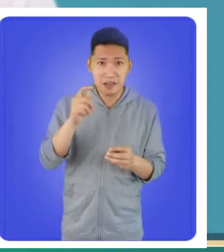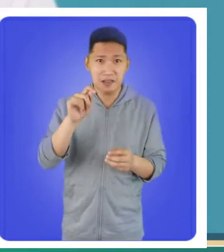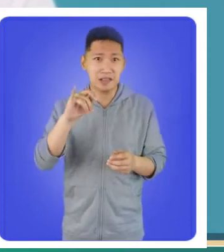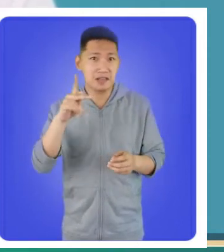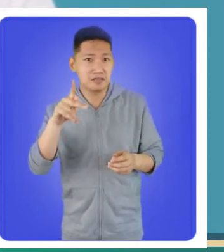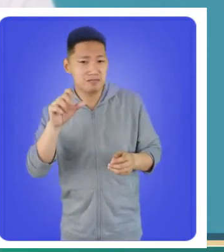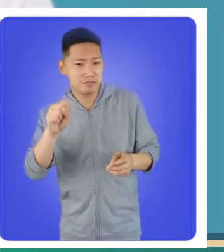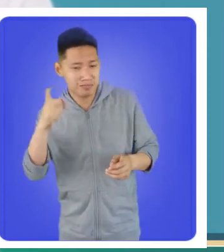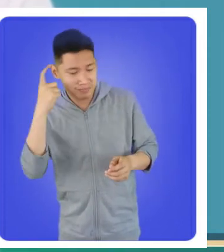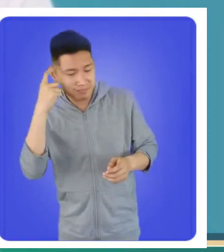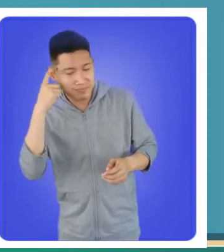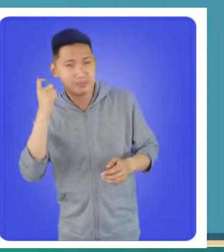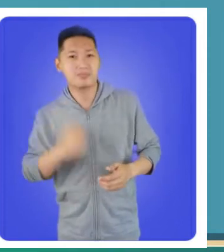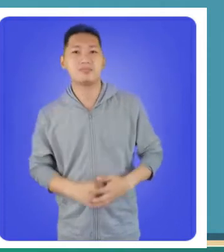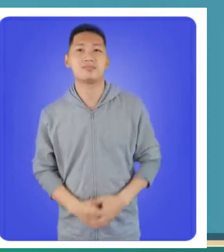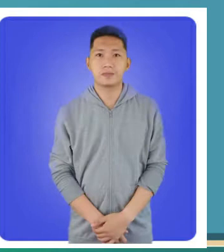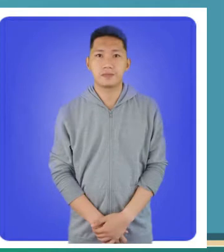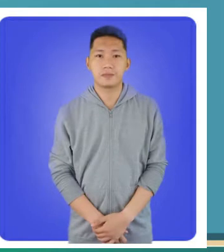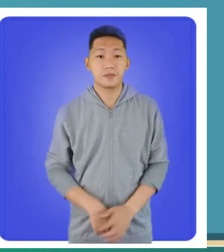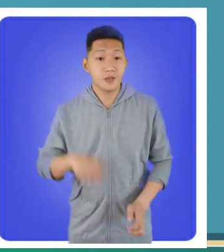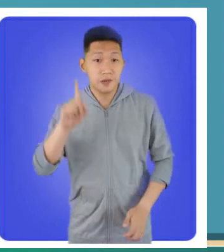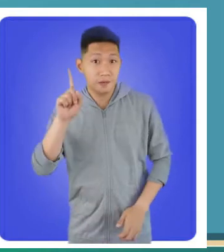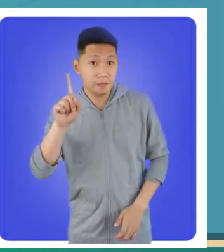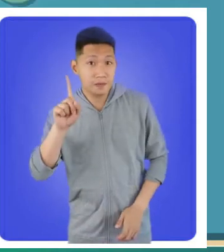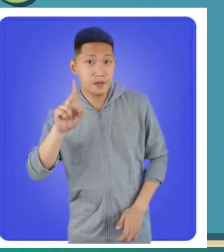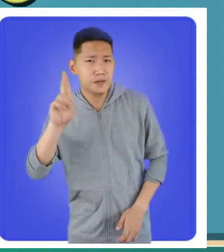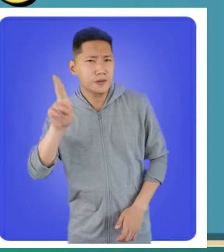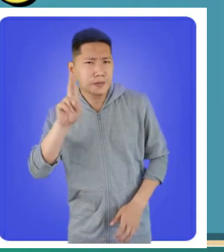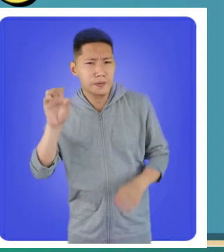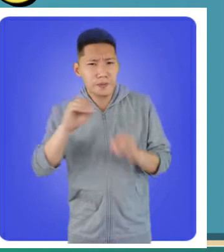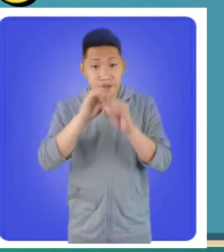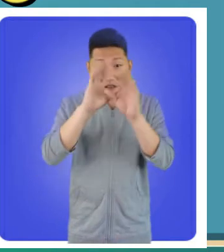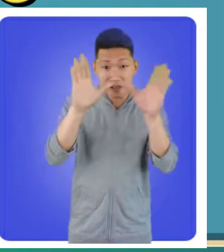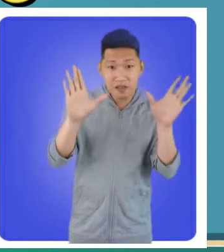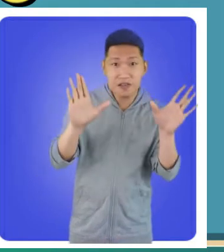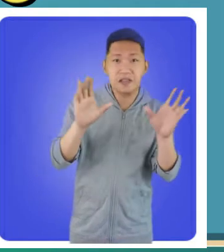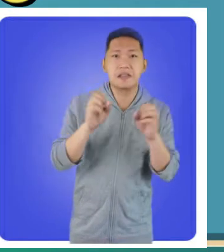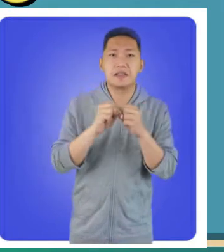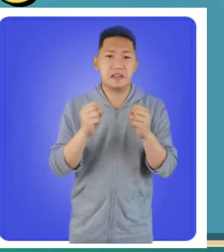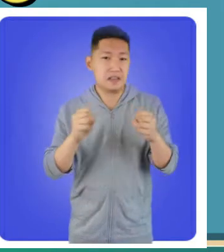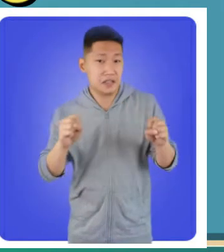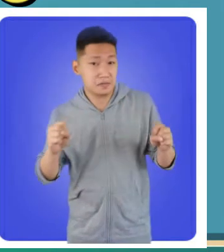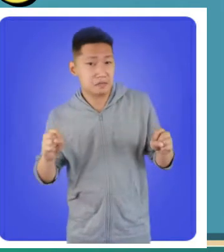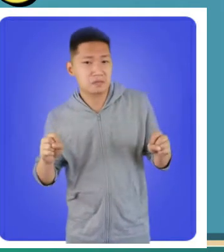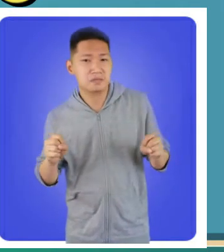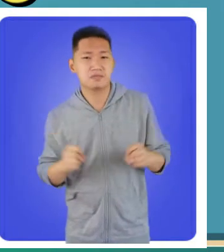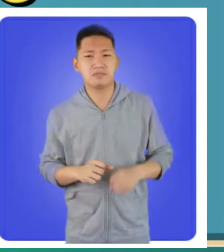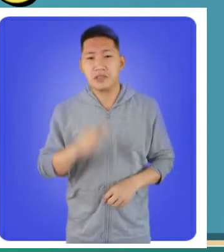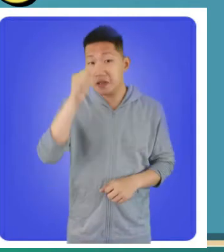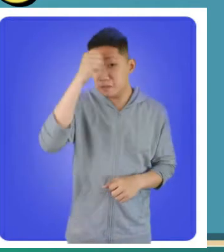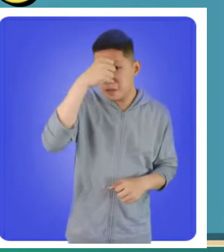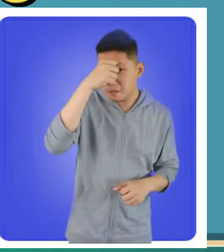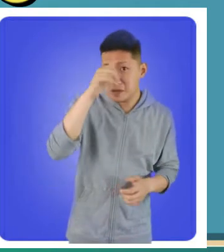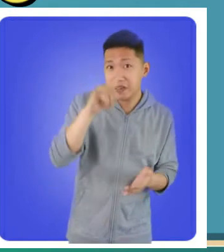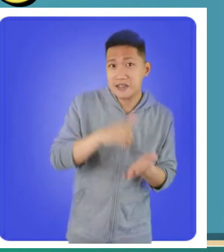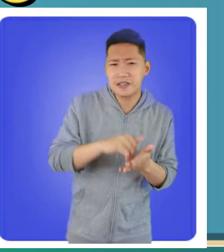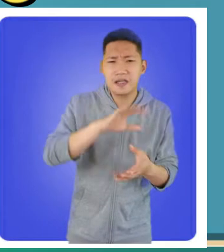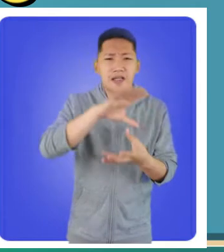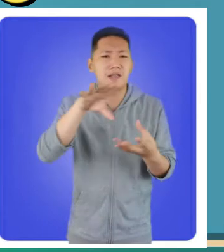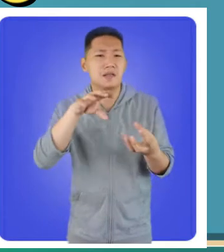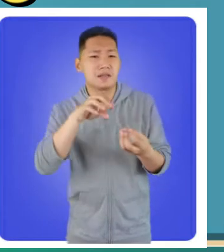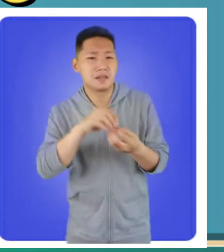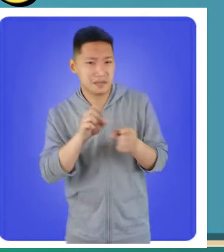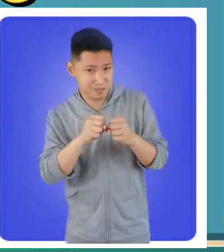these tips in your mind. 1. Use clear and concise sentences. Remember that